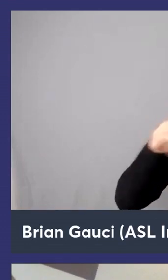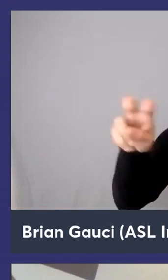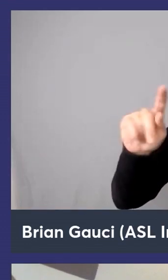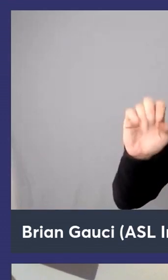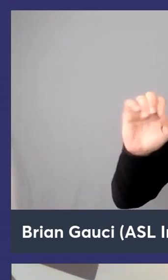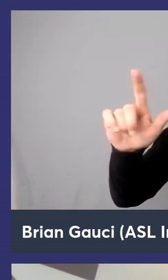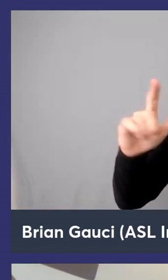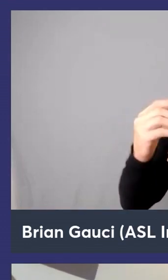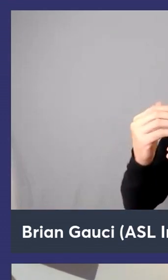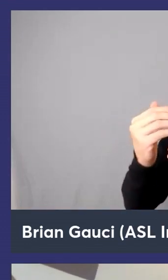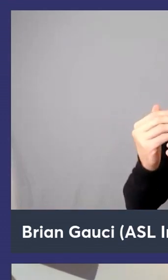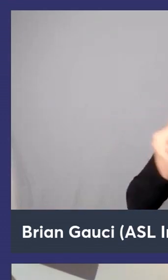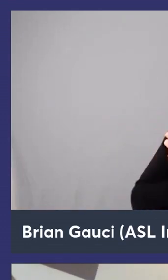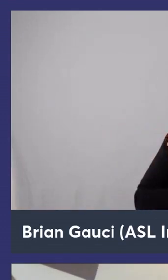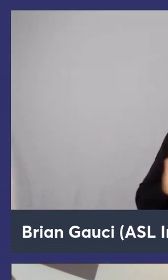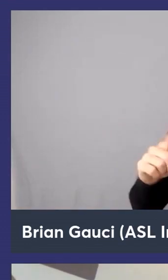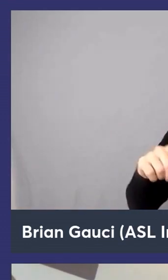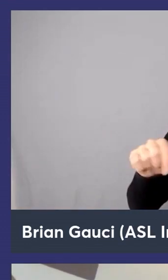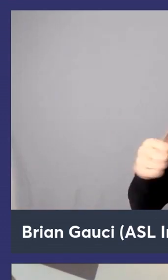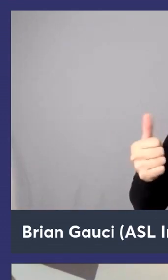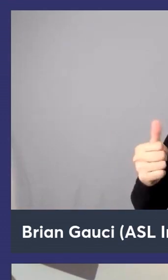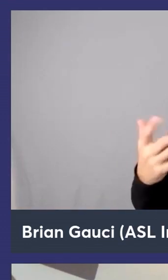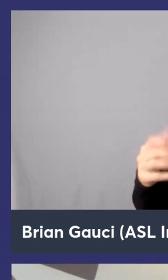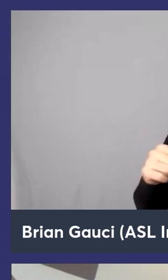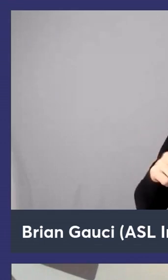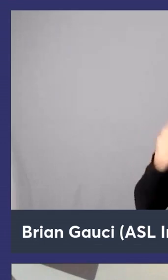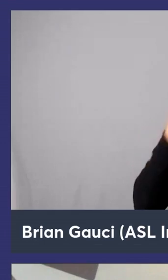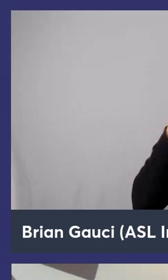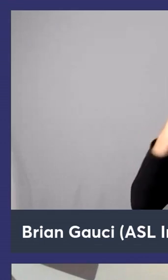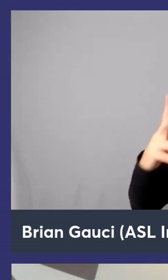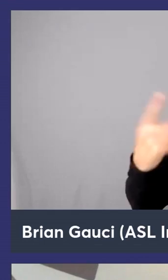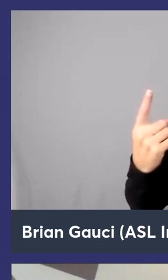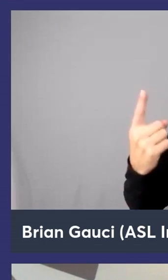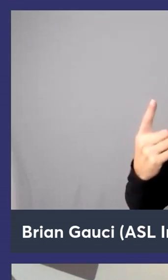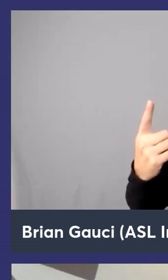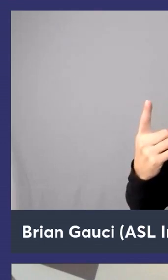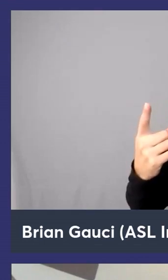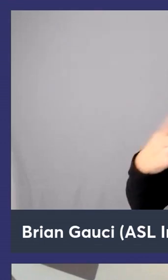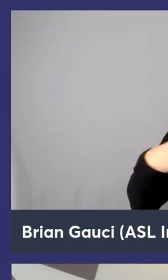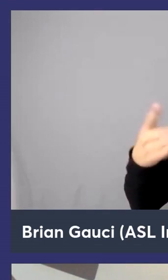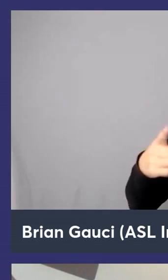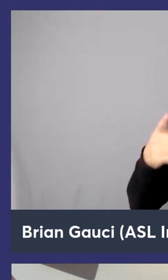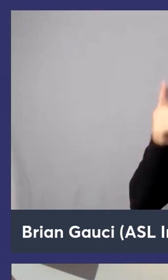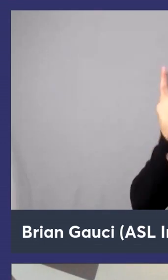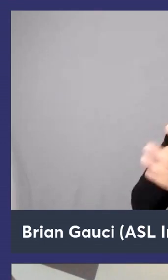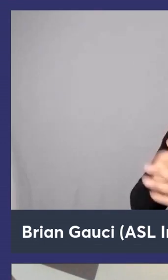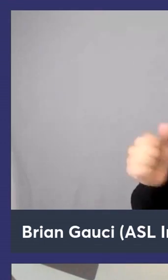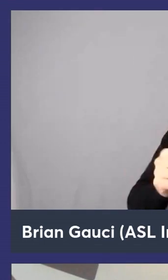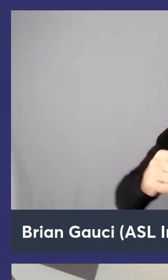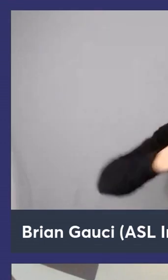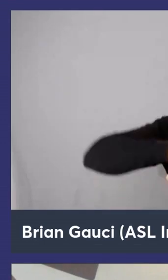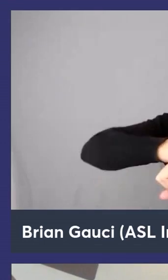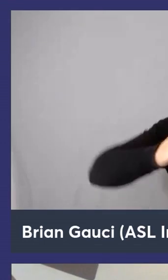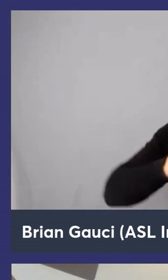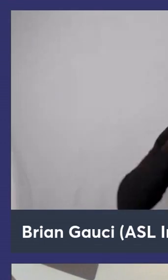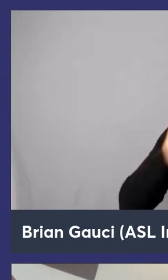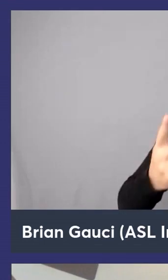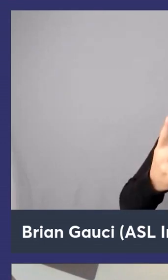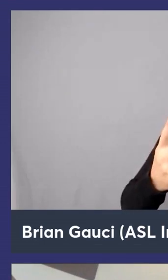if a security event were to occur, we can understand what happened and how it happened. And with the